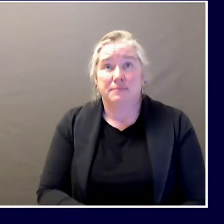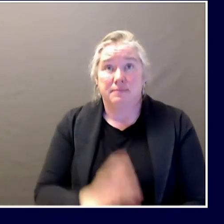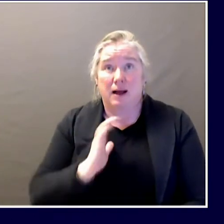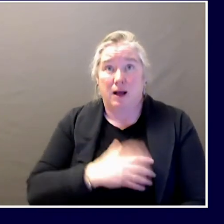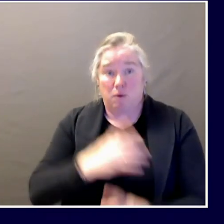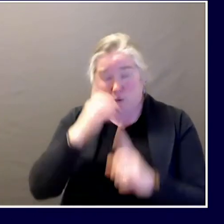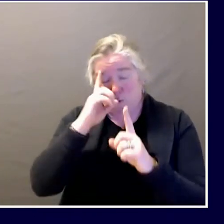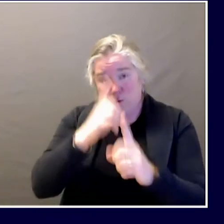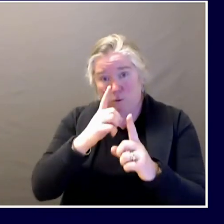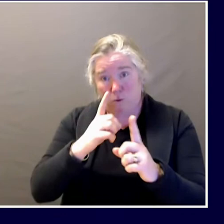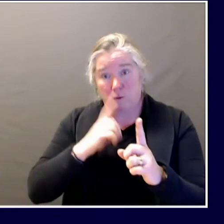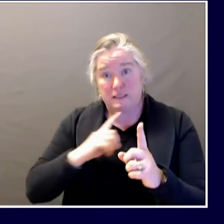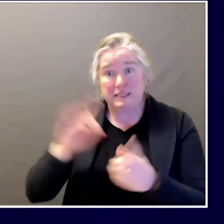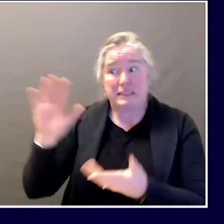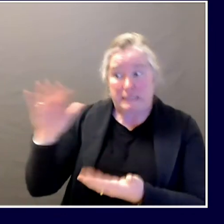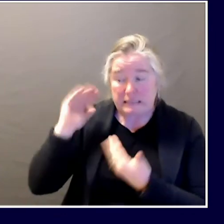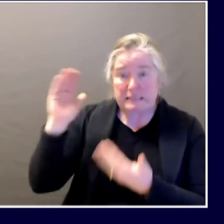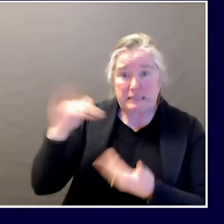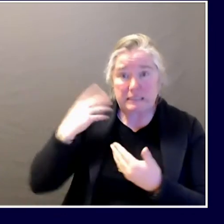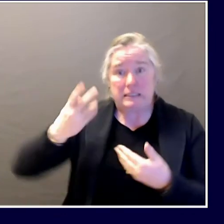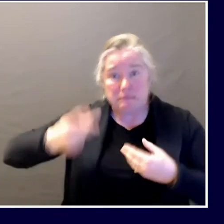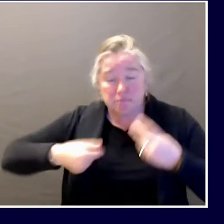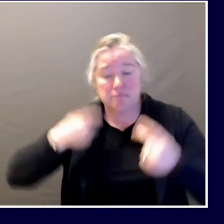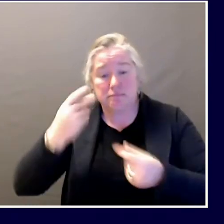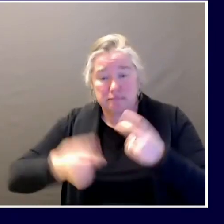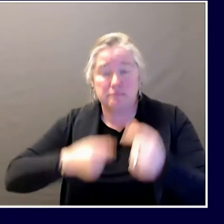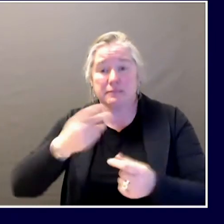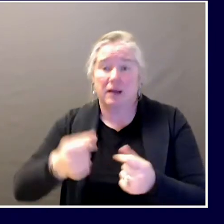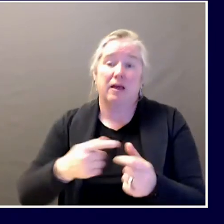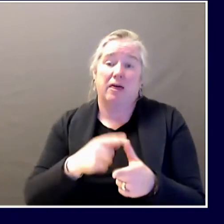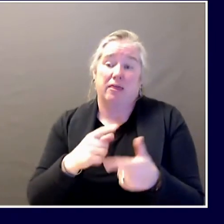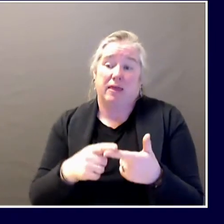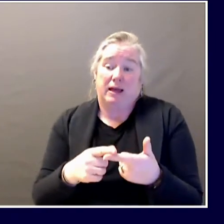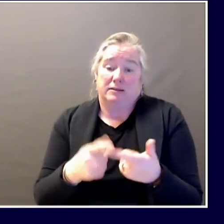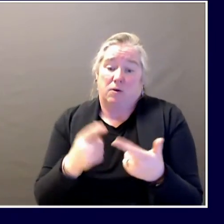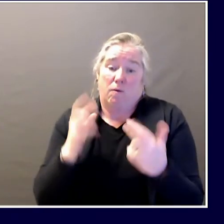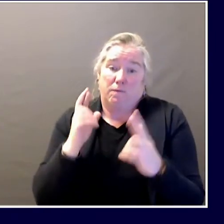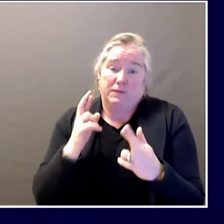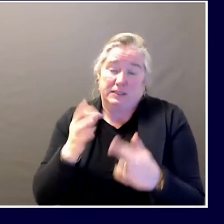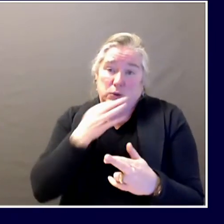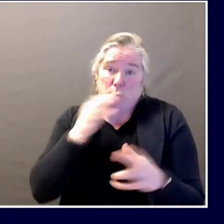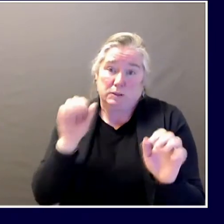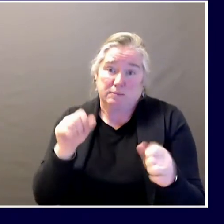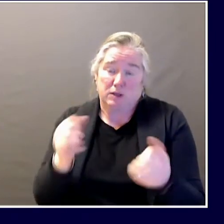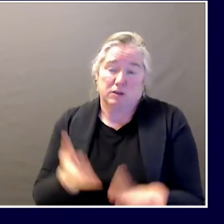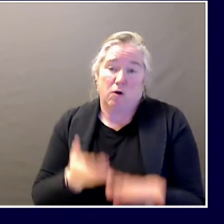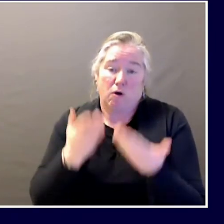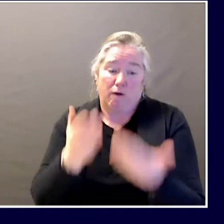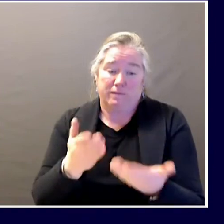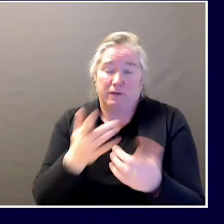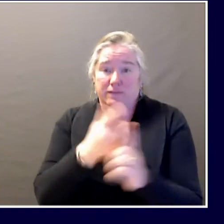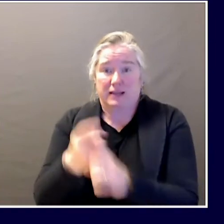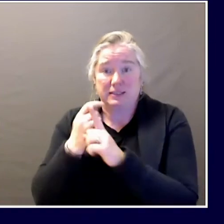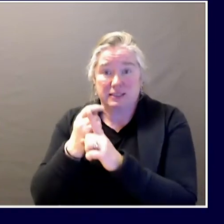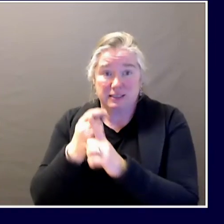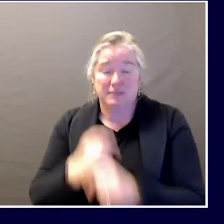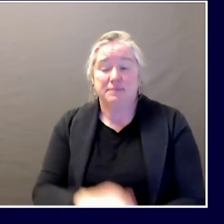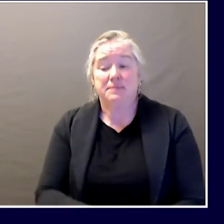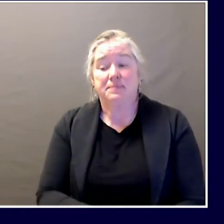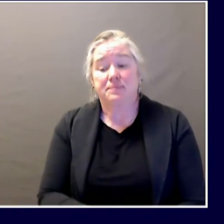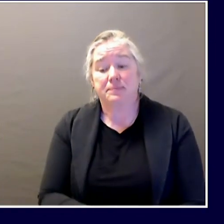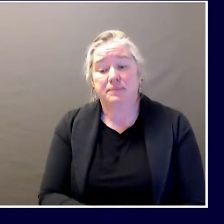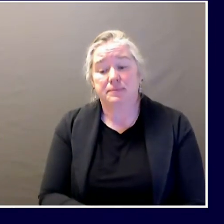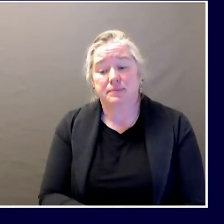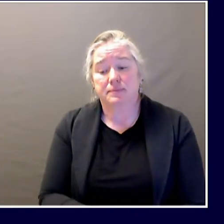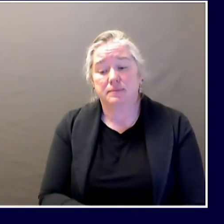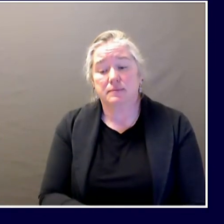possible, we'll soon be in a position where folks can be offered the vaccine, where we are not supply constrained. In the meantime, we're thinking about